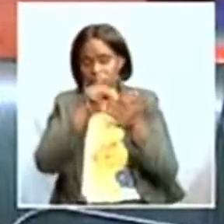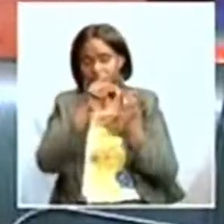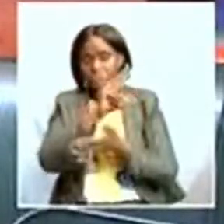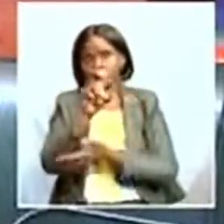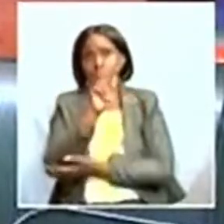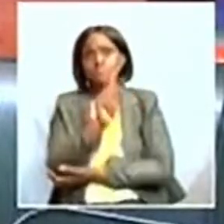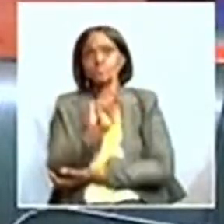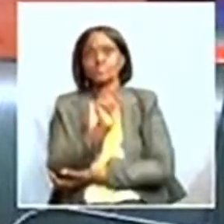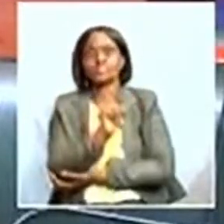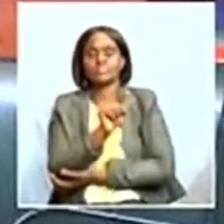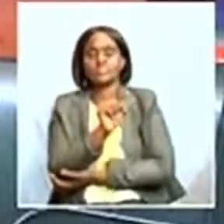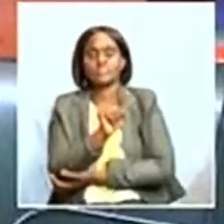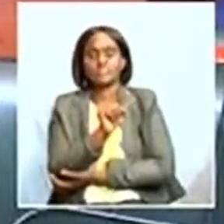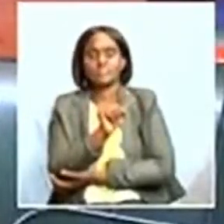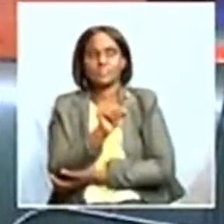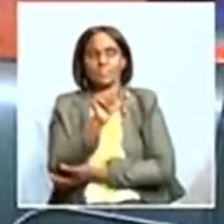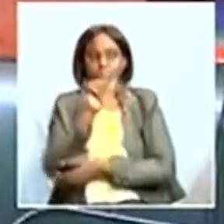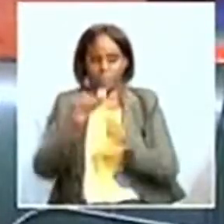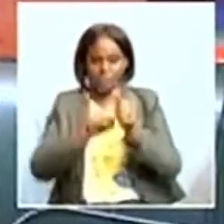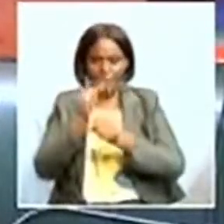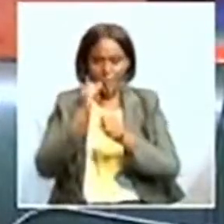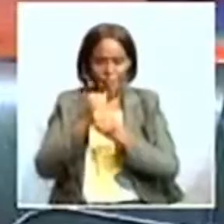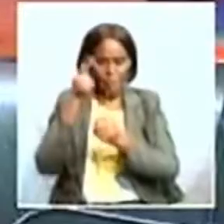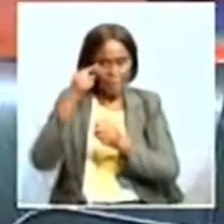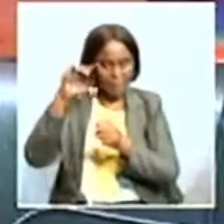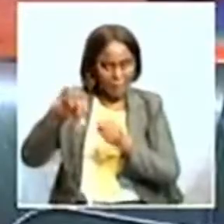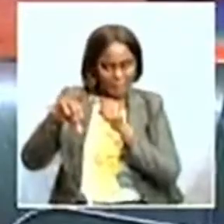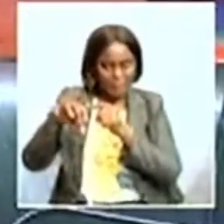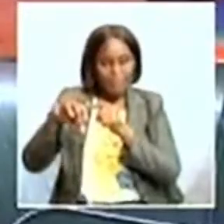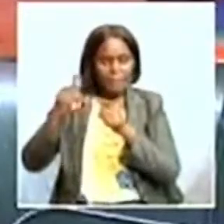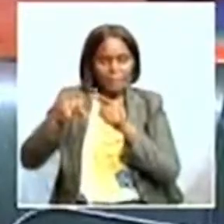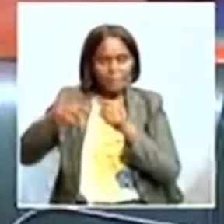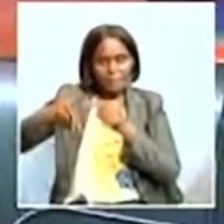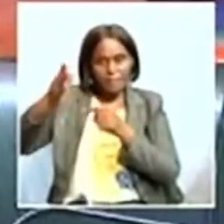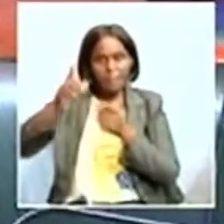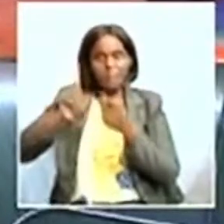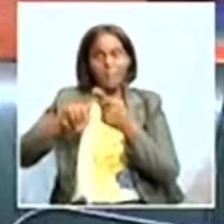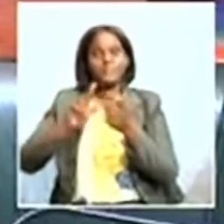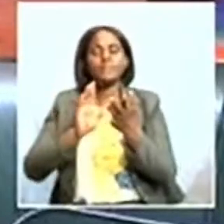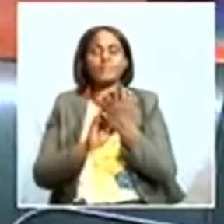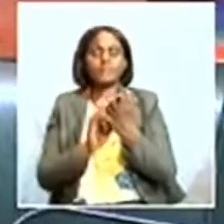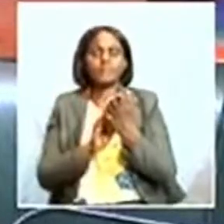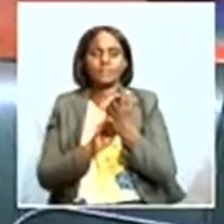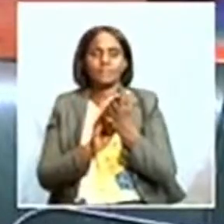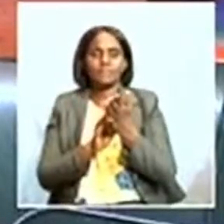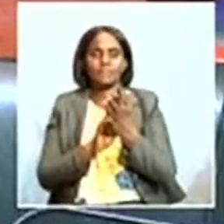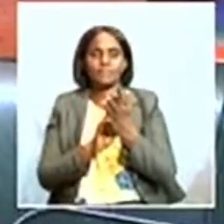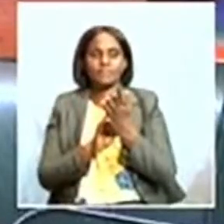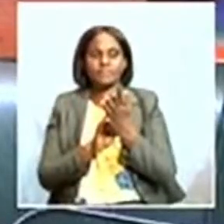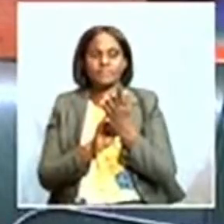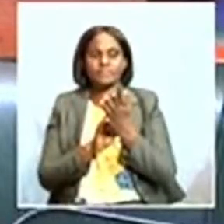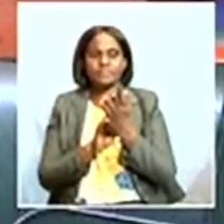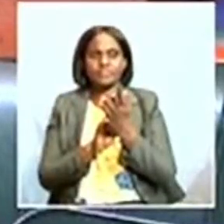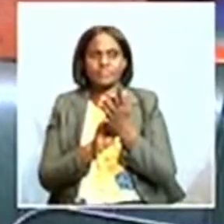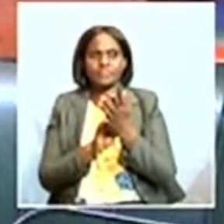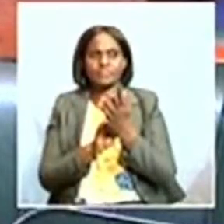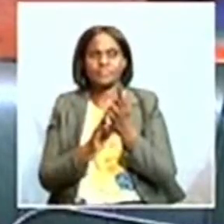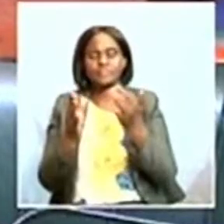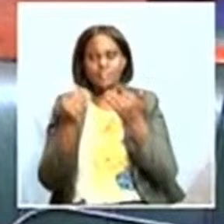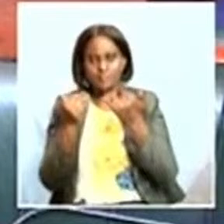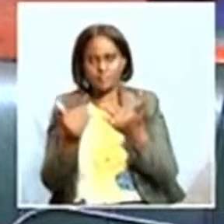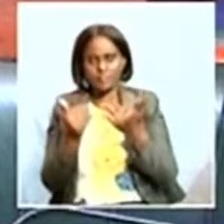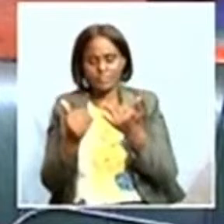200 kwacha per year for a child to go to school.